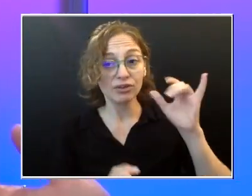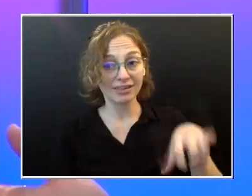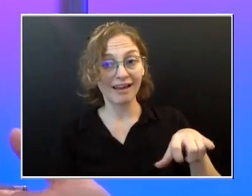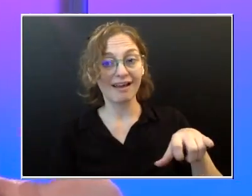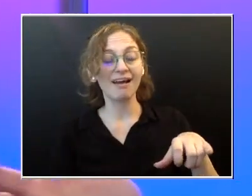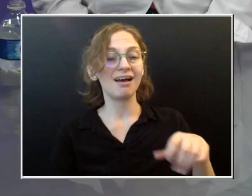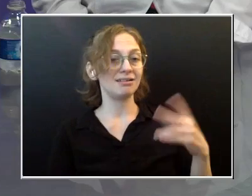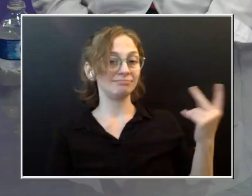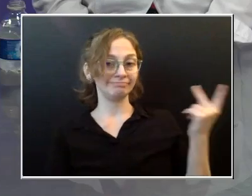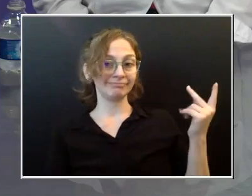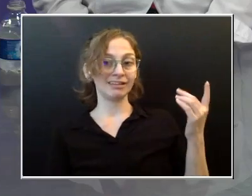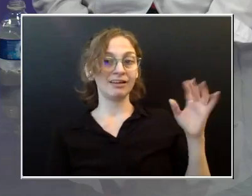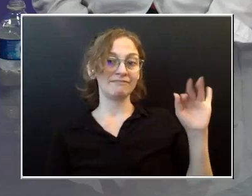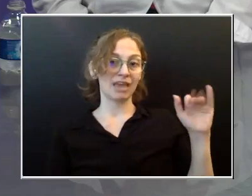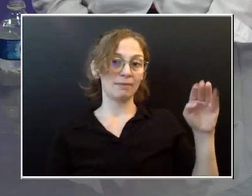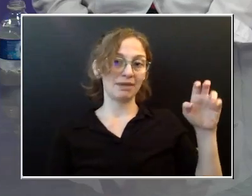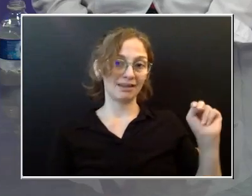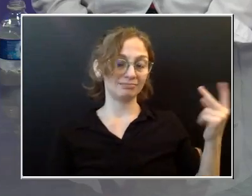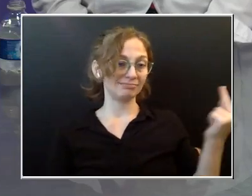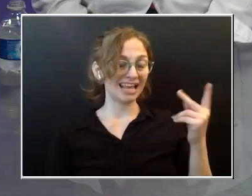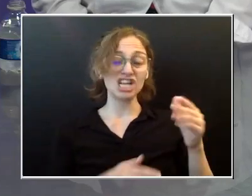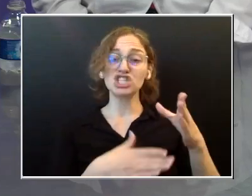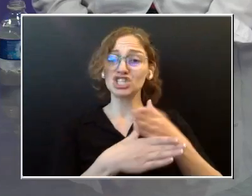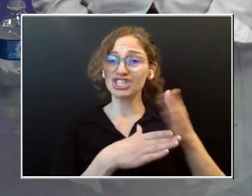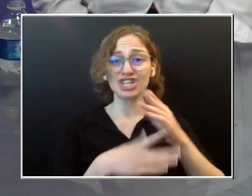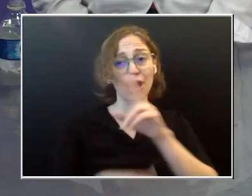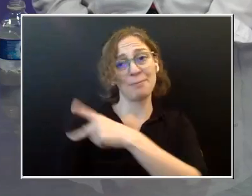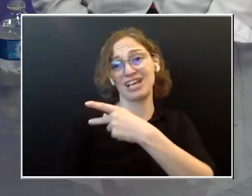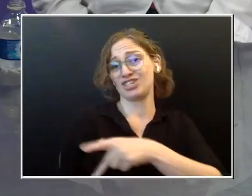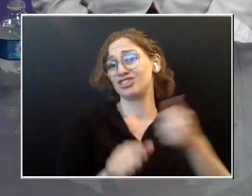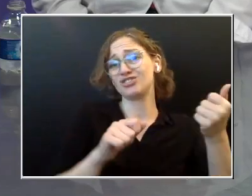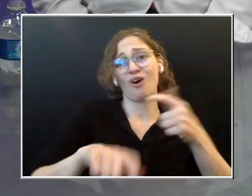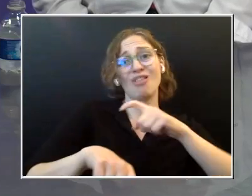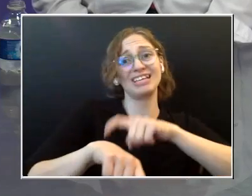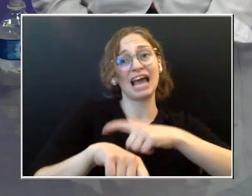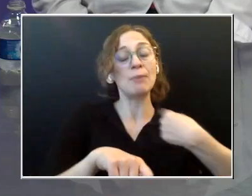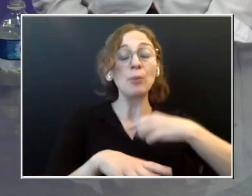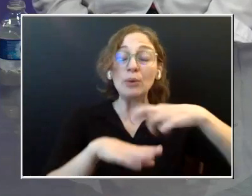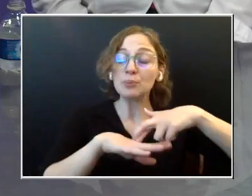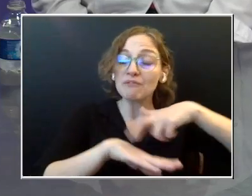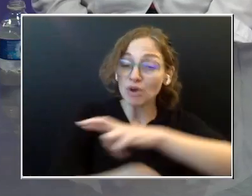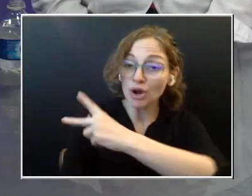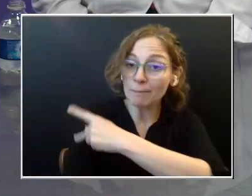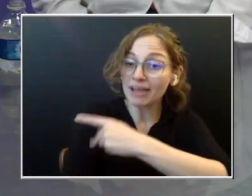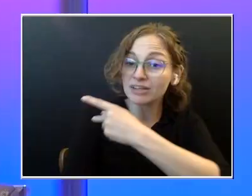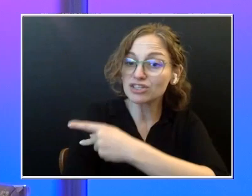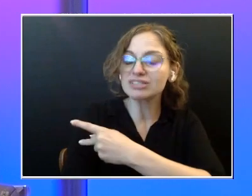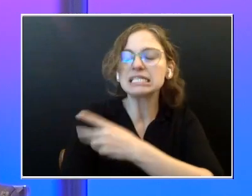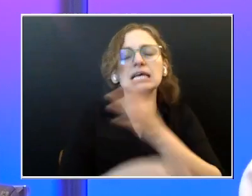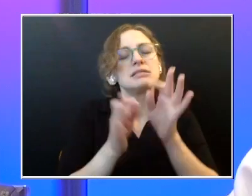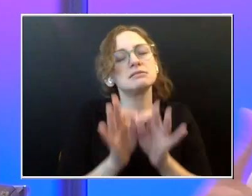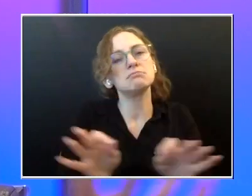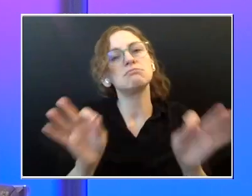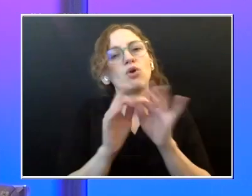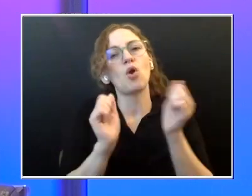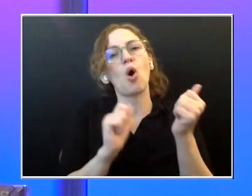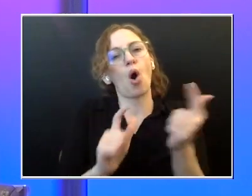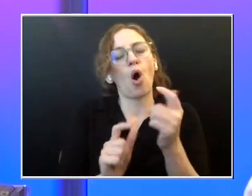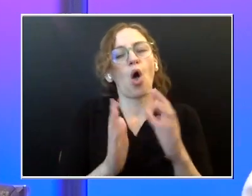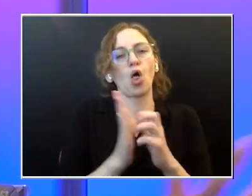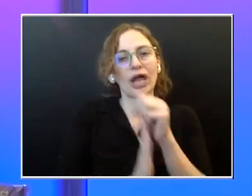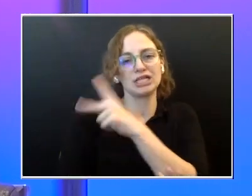her questions all the time. We refer patients, and it's really important that I think all cancer patients are in a situation where you have access to that, where you have